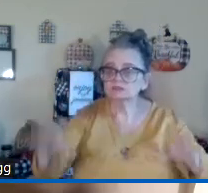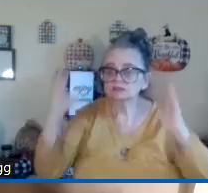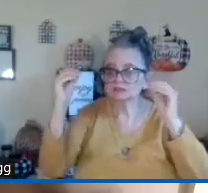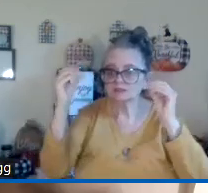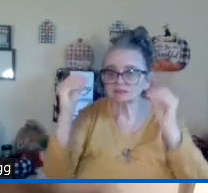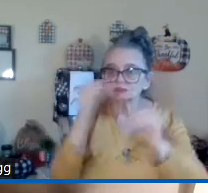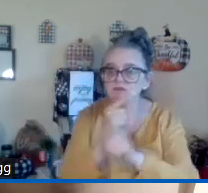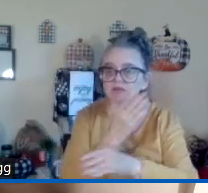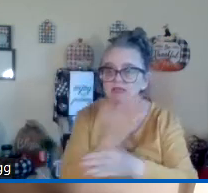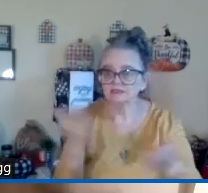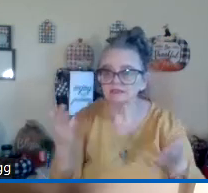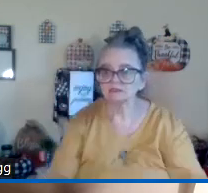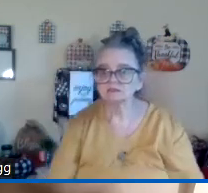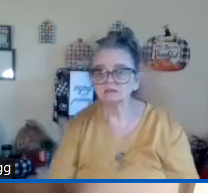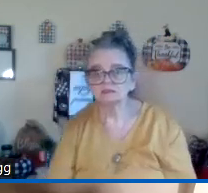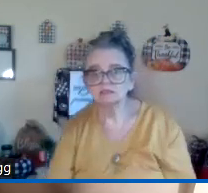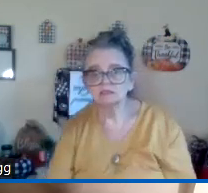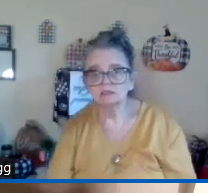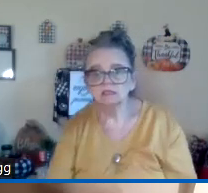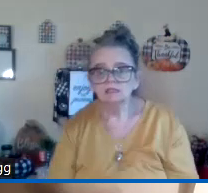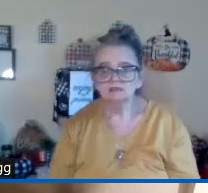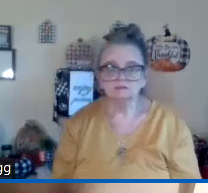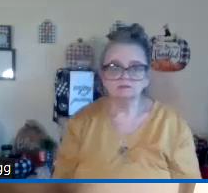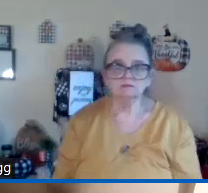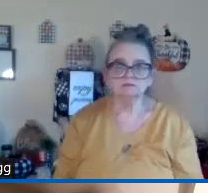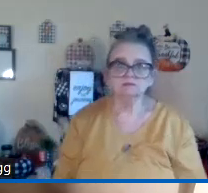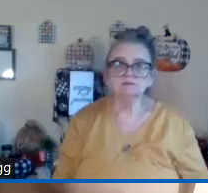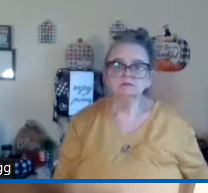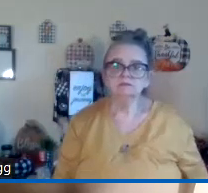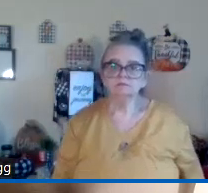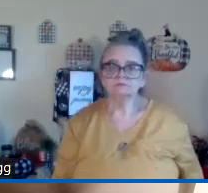that integrity. If we walk in our integrity,